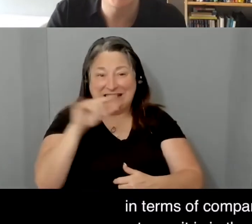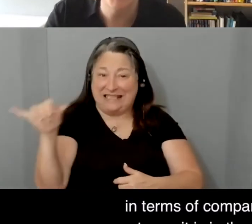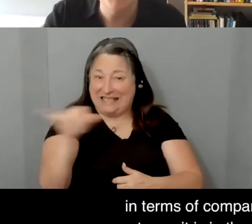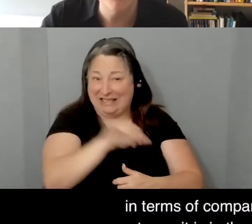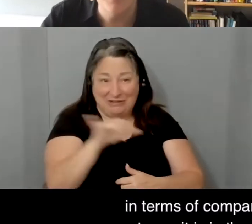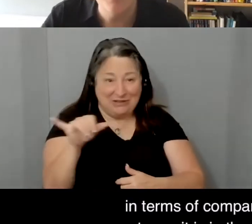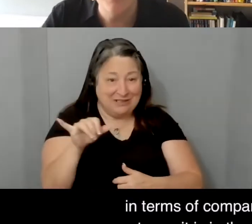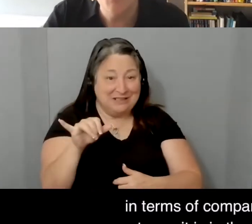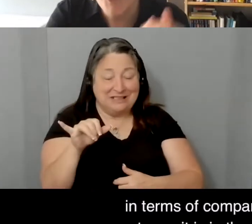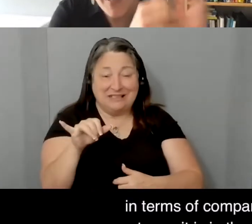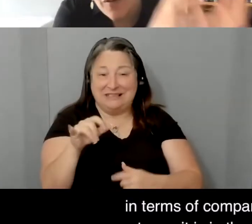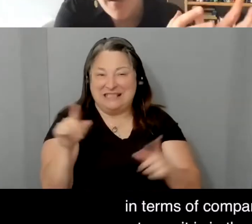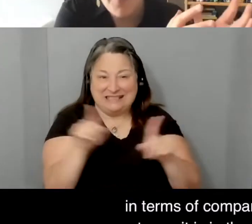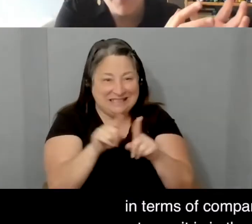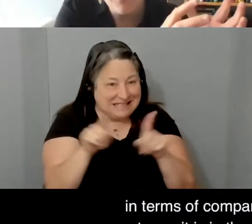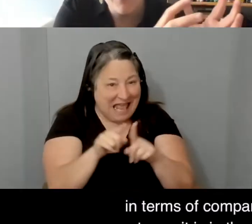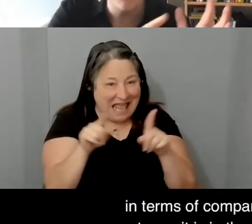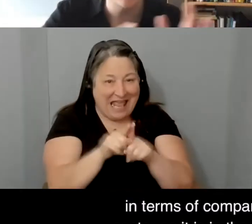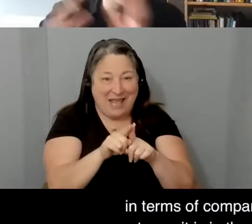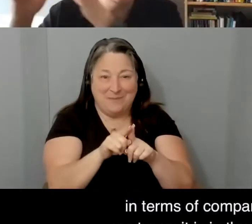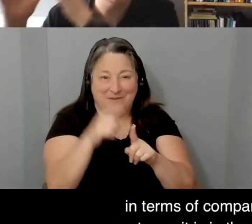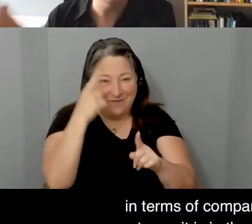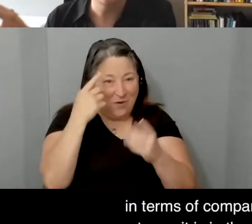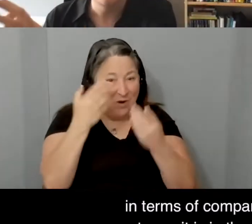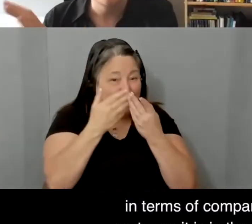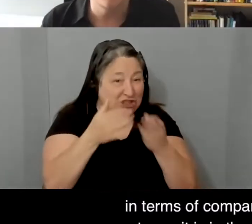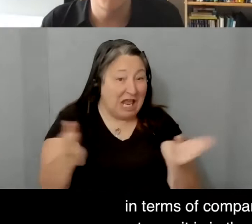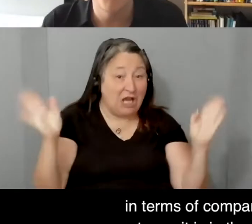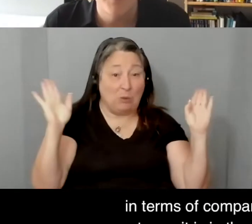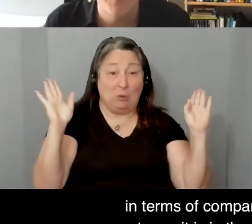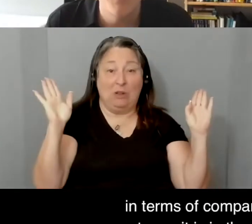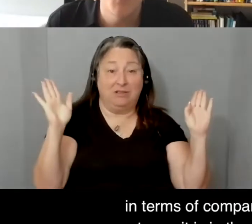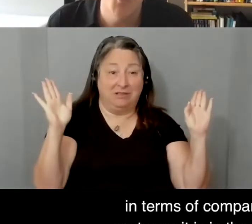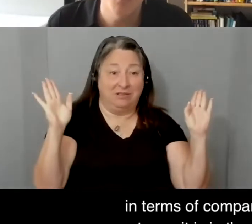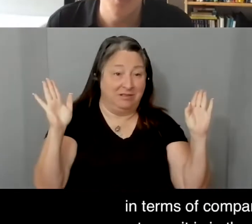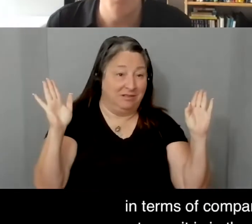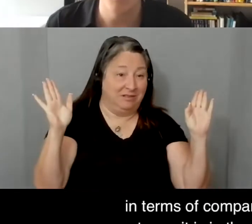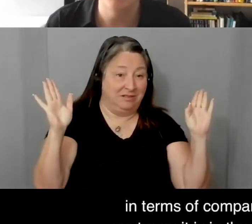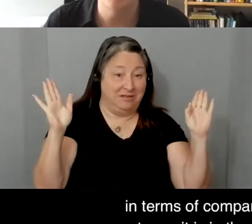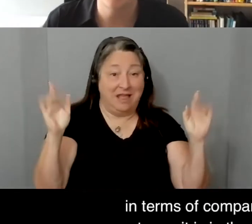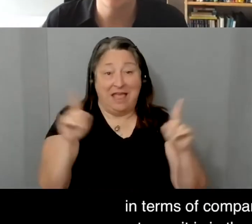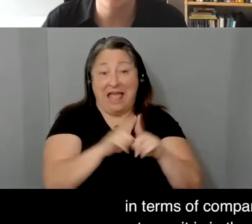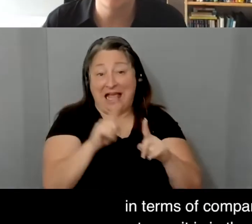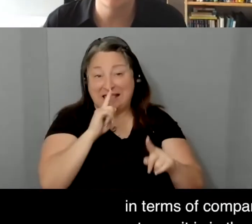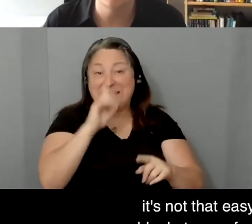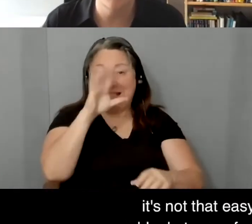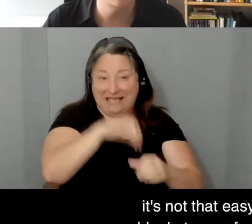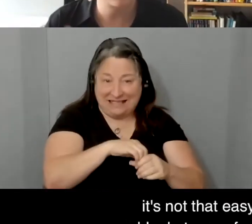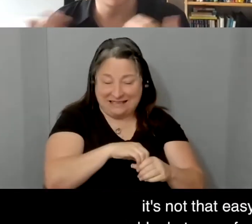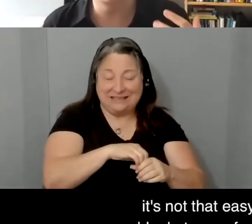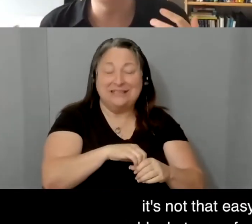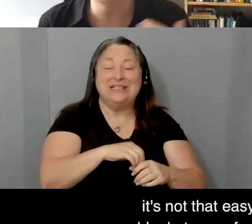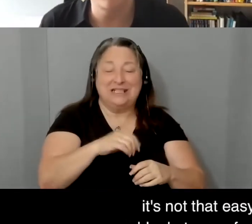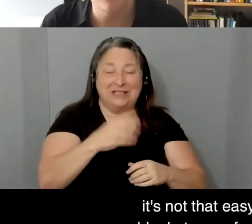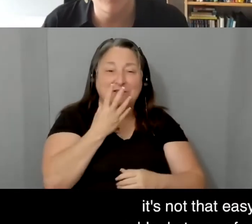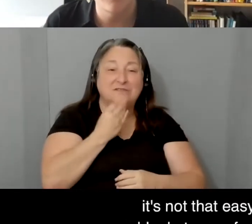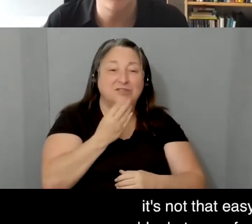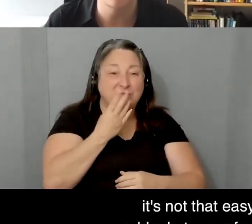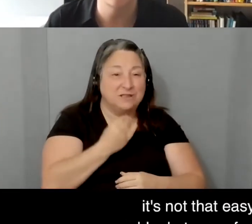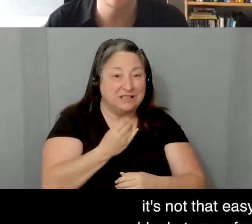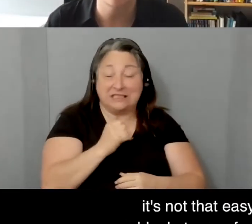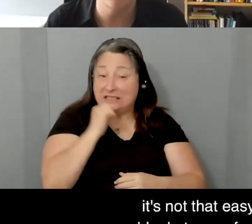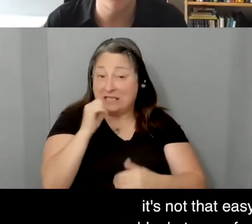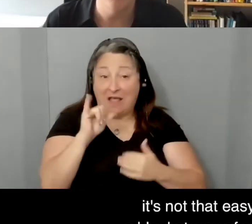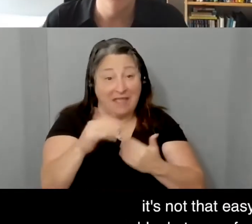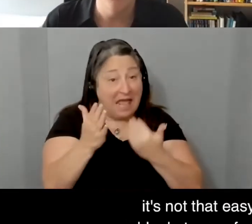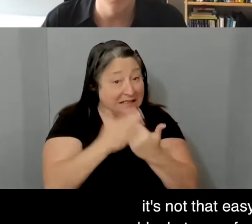of comparability to general nonprofit sector as it is in the Jewish nonprofit sector. And it's not that easy. There